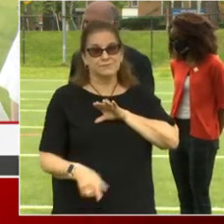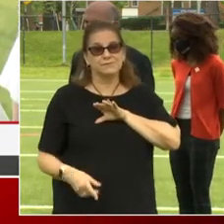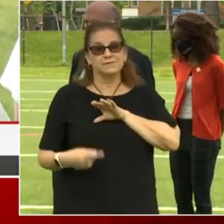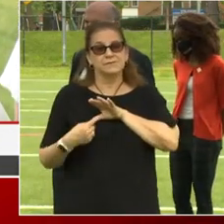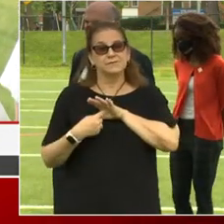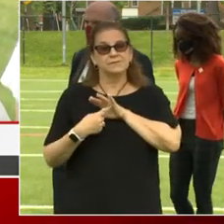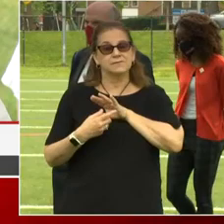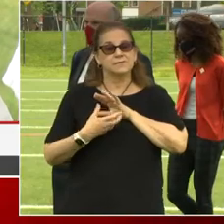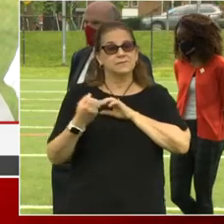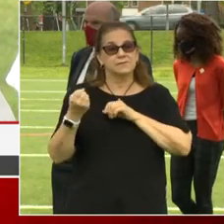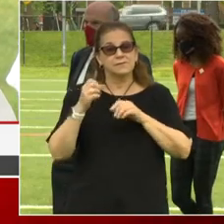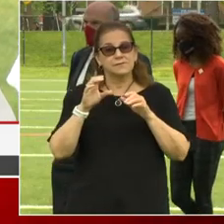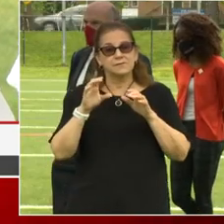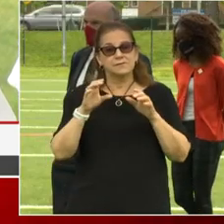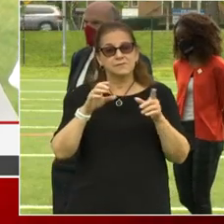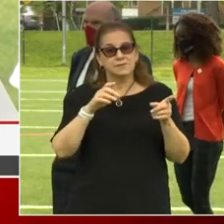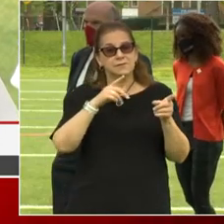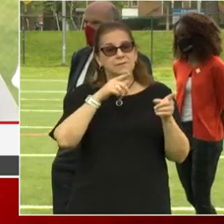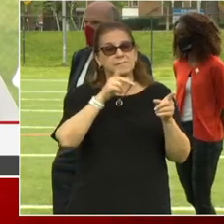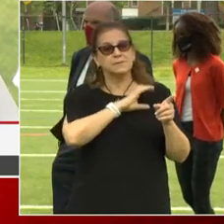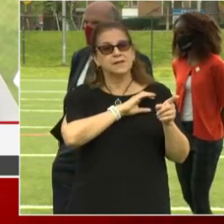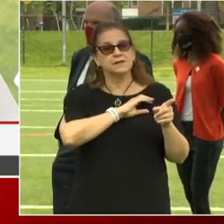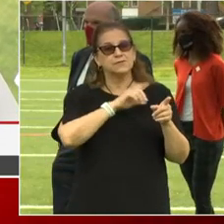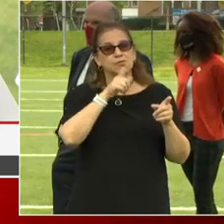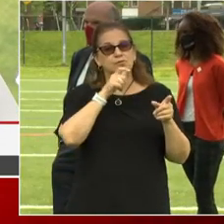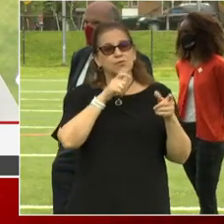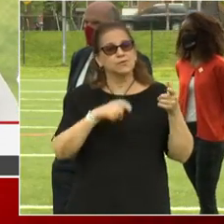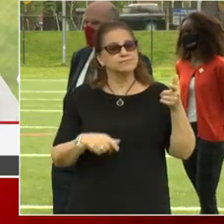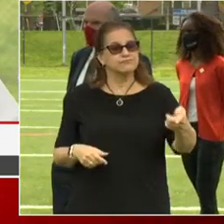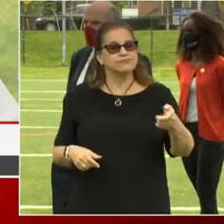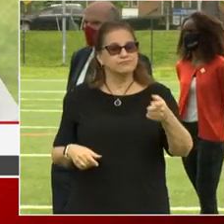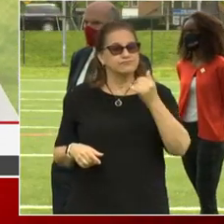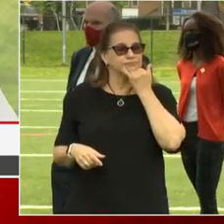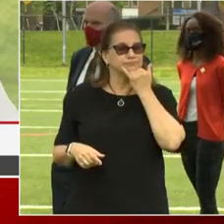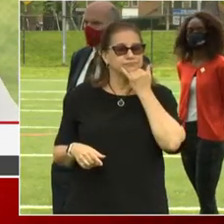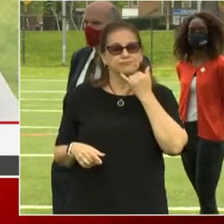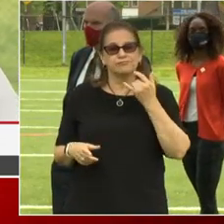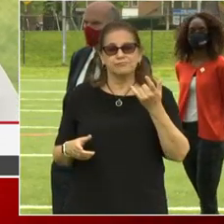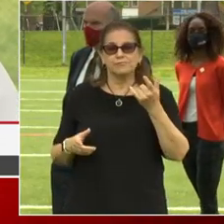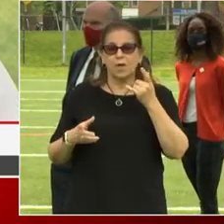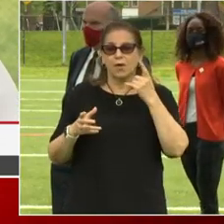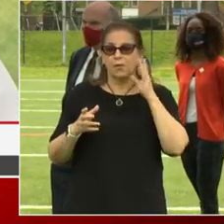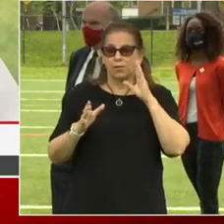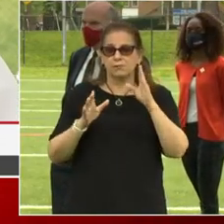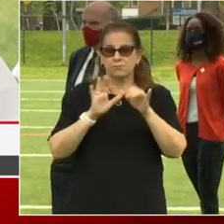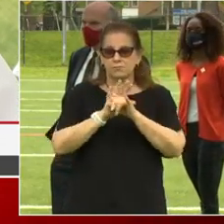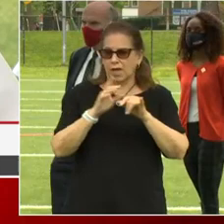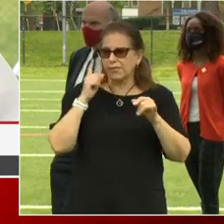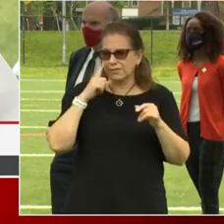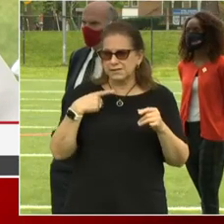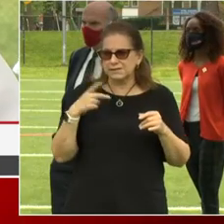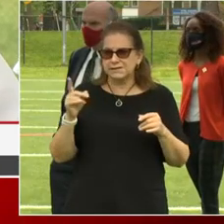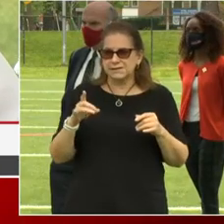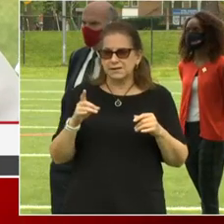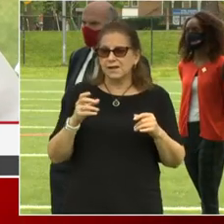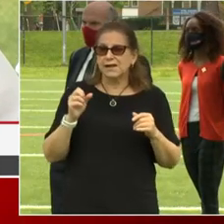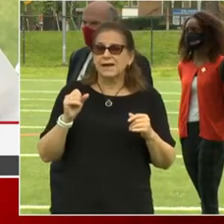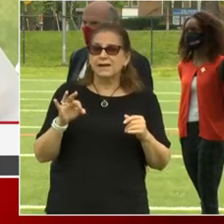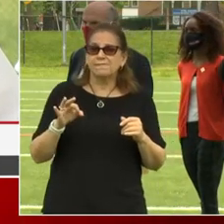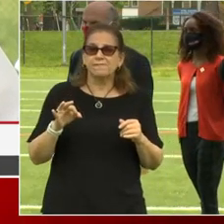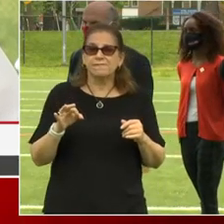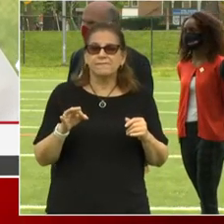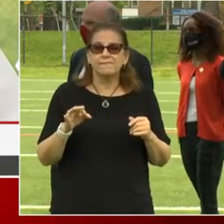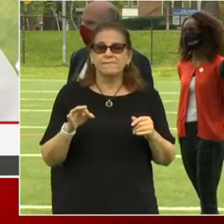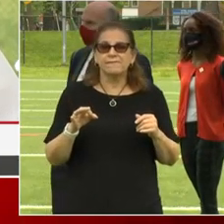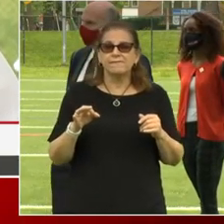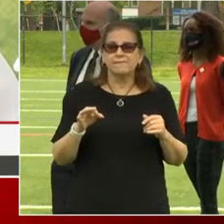police officer? I believe that we have. Okay, and then can you tell us if the gun was operable and